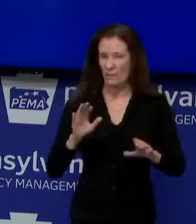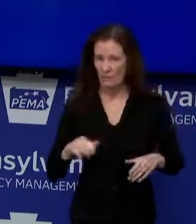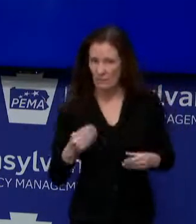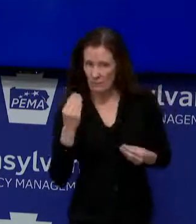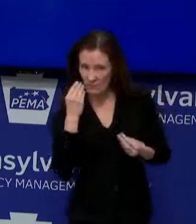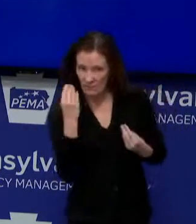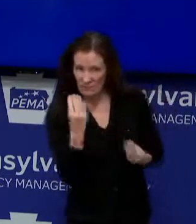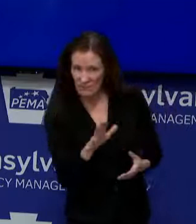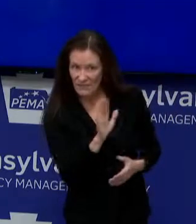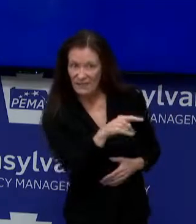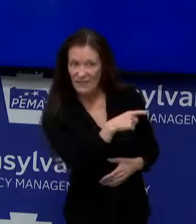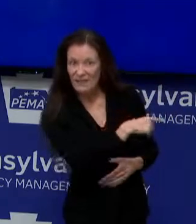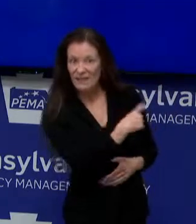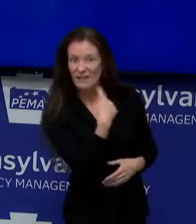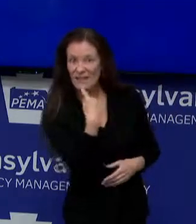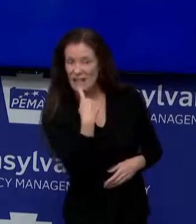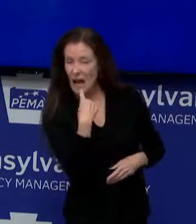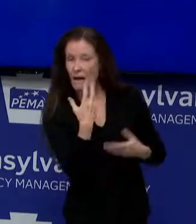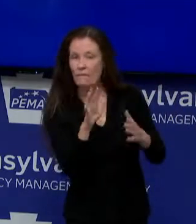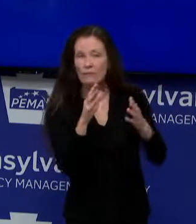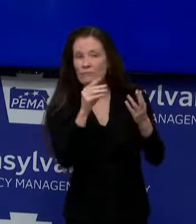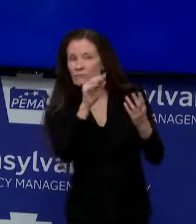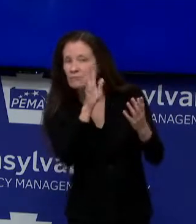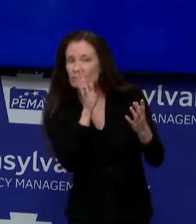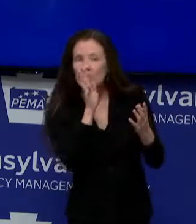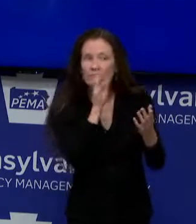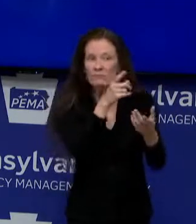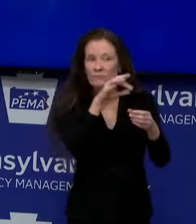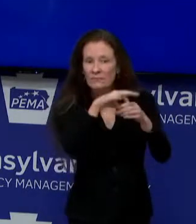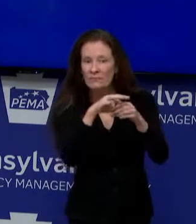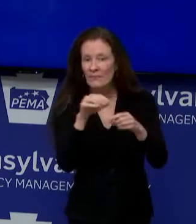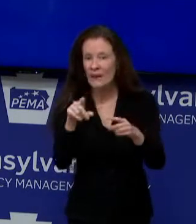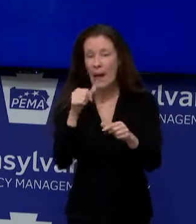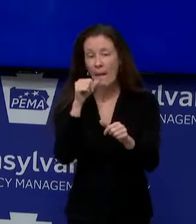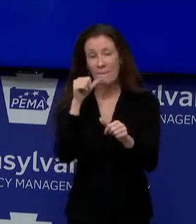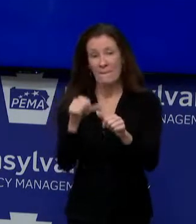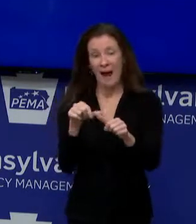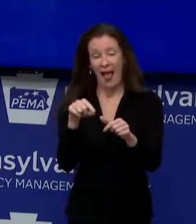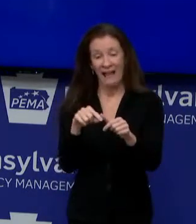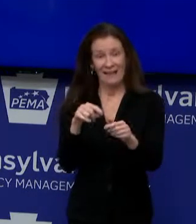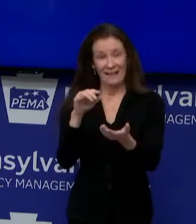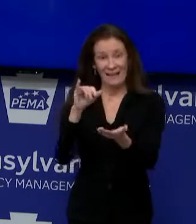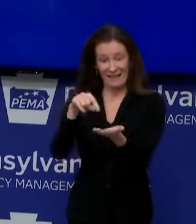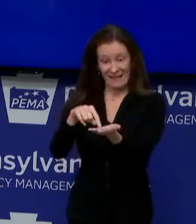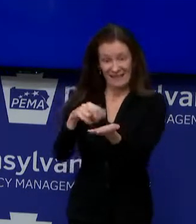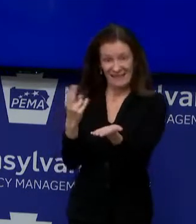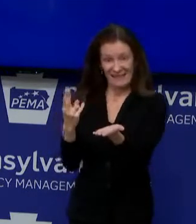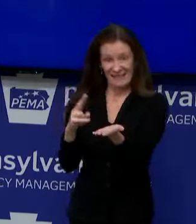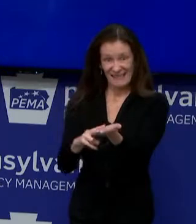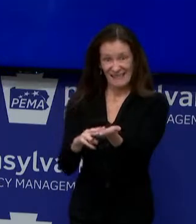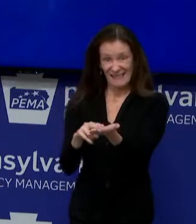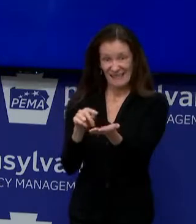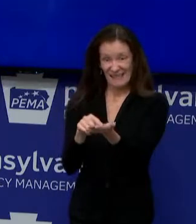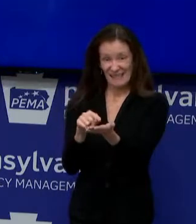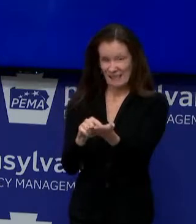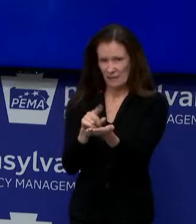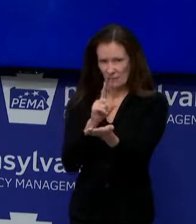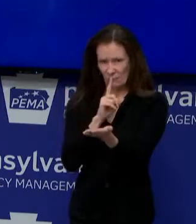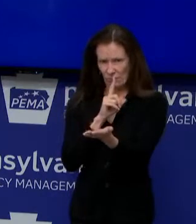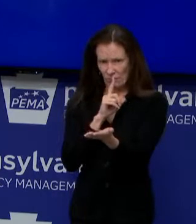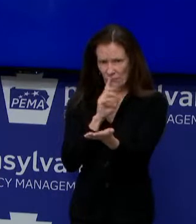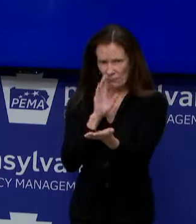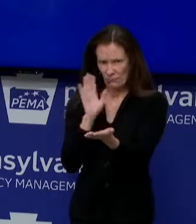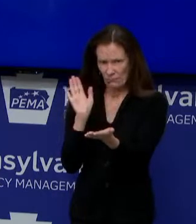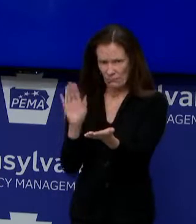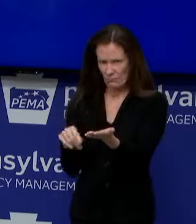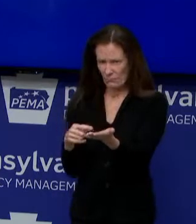that mail-in ballots that did not have a date, that is, the voter didn't sign and date the mail-in ballot, should be set aside and voided. You have a